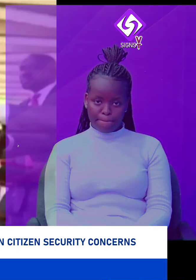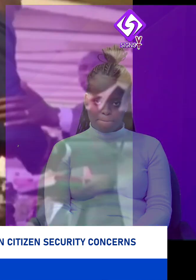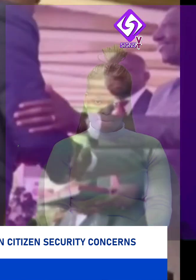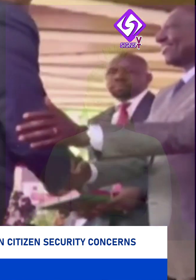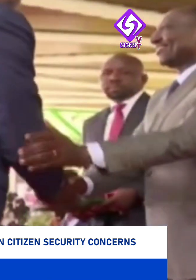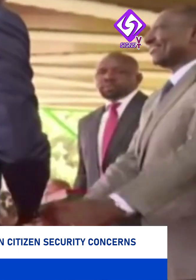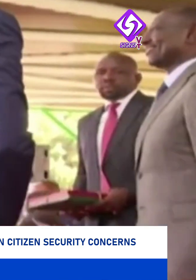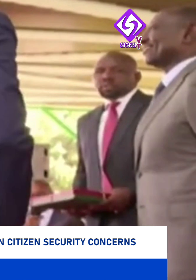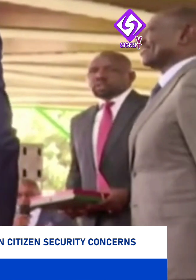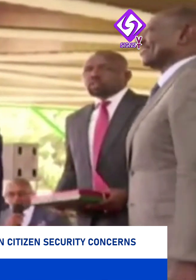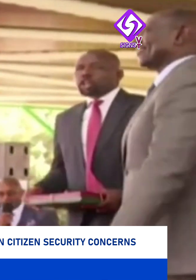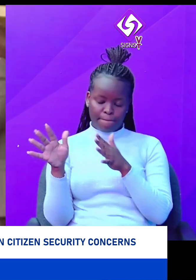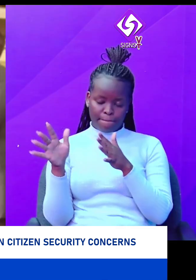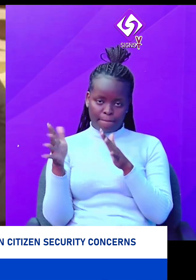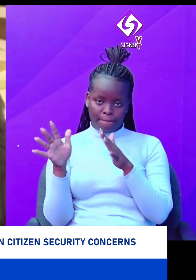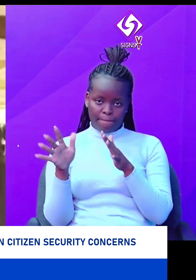Makofi kwake.